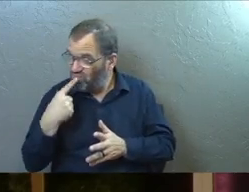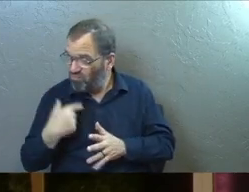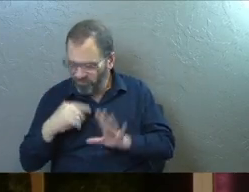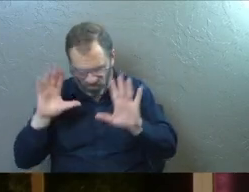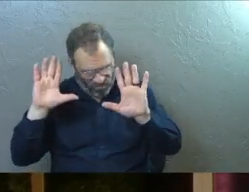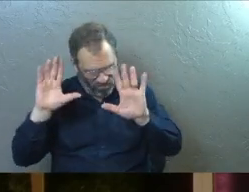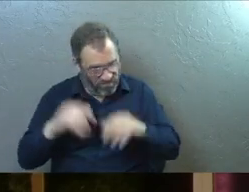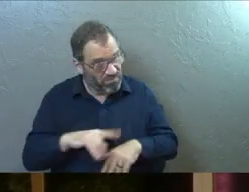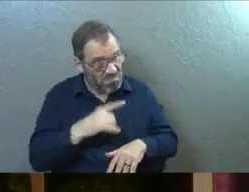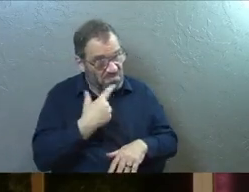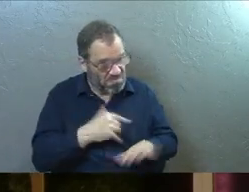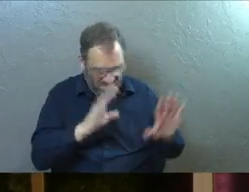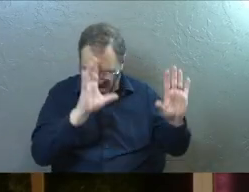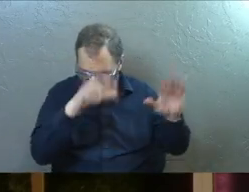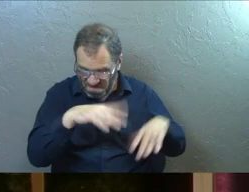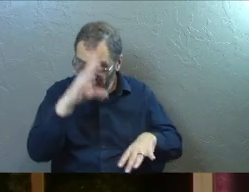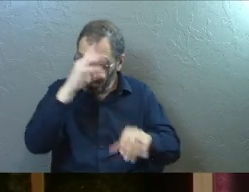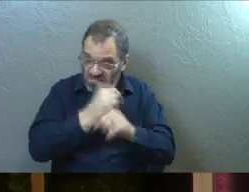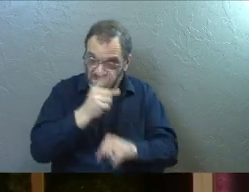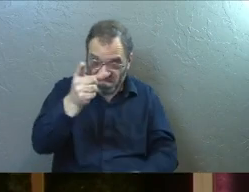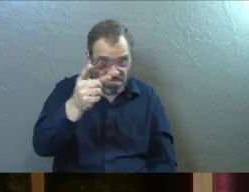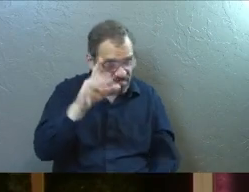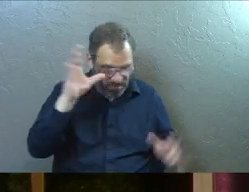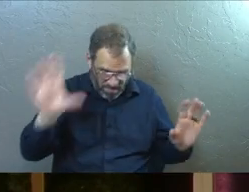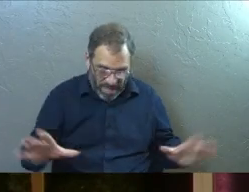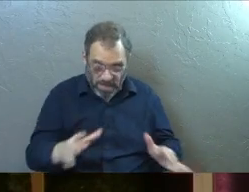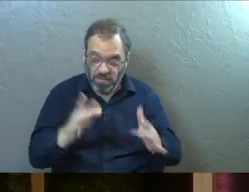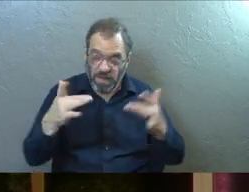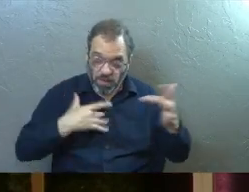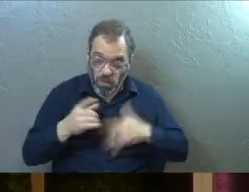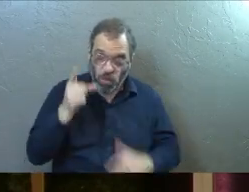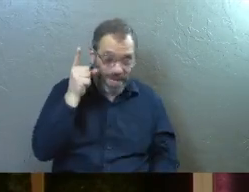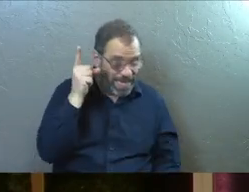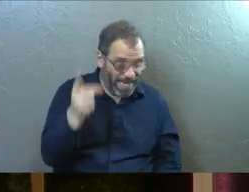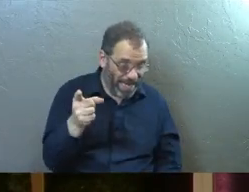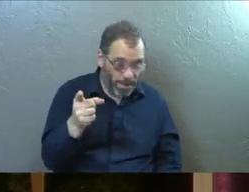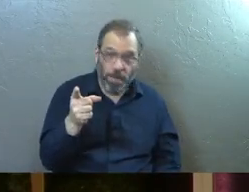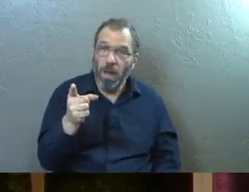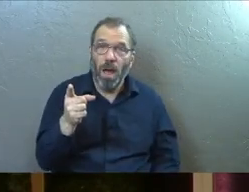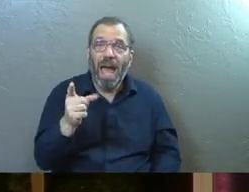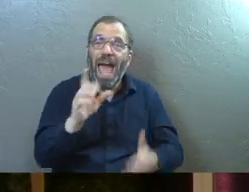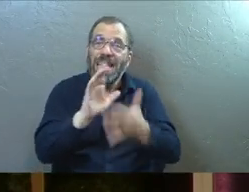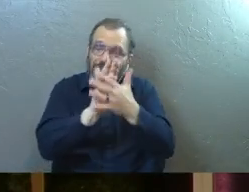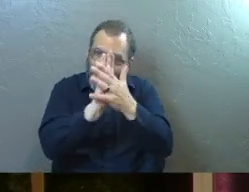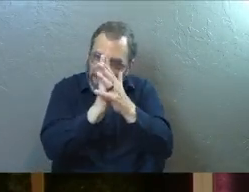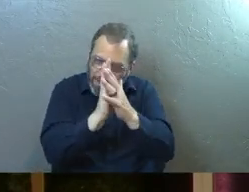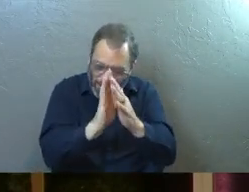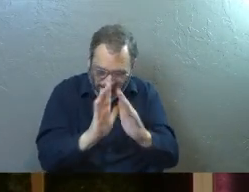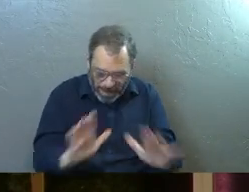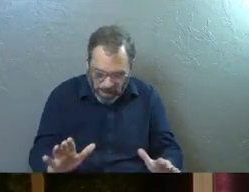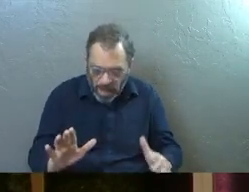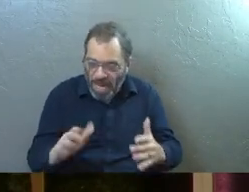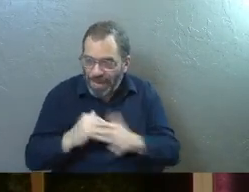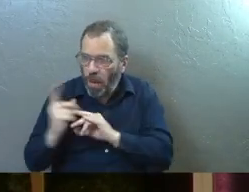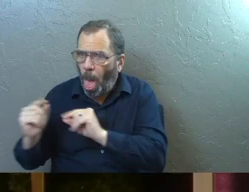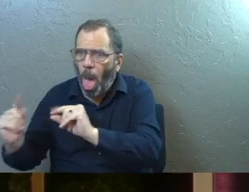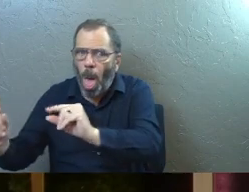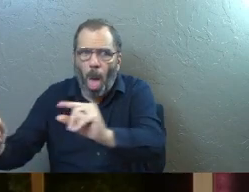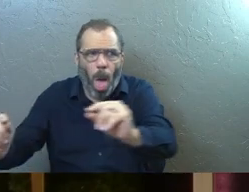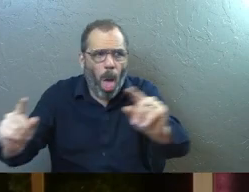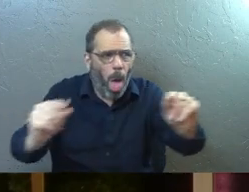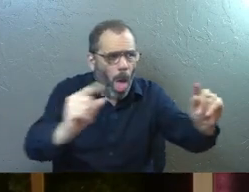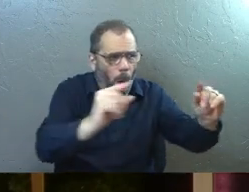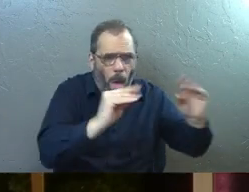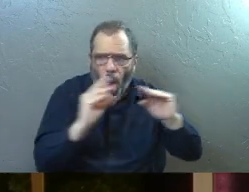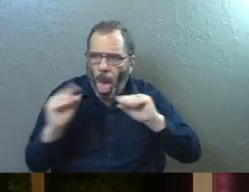And I'm just going to continue to trust in what God said to me. And that's what I'm concerned about. And she has peace through all of that. Even though everybody's talking about her, she has